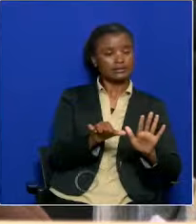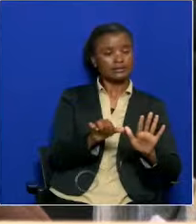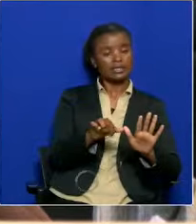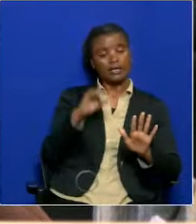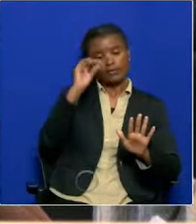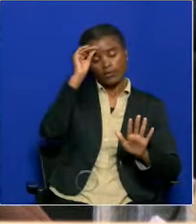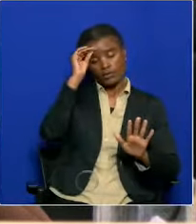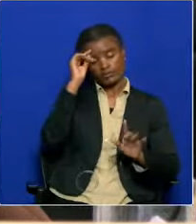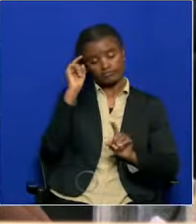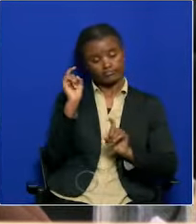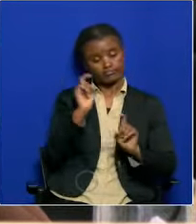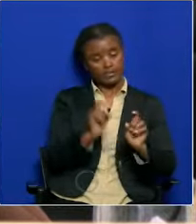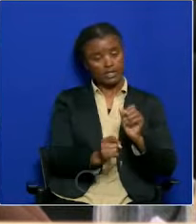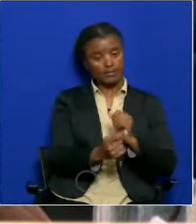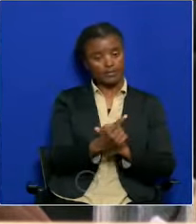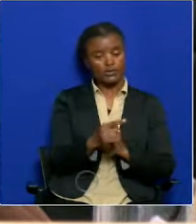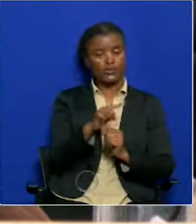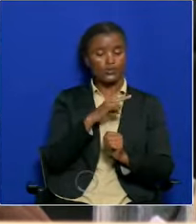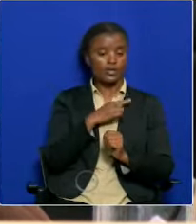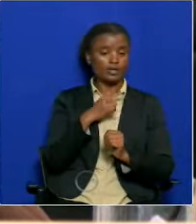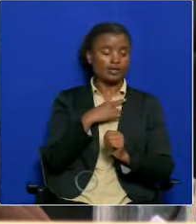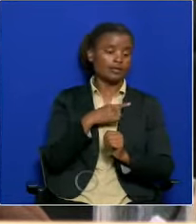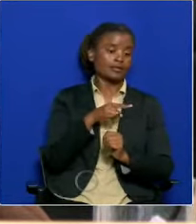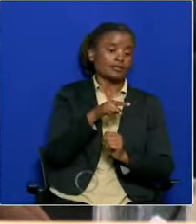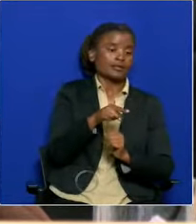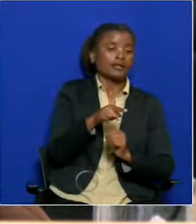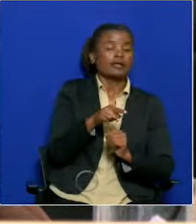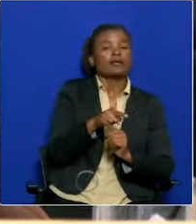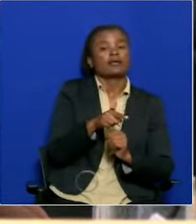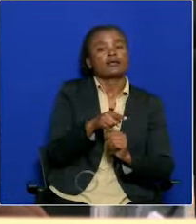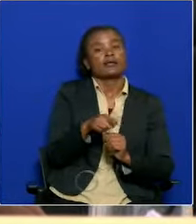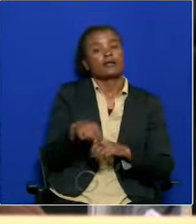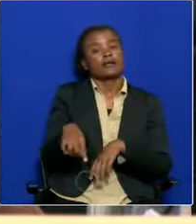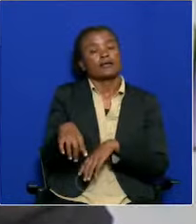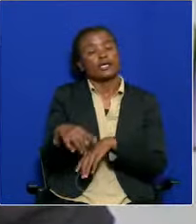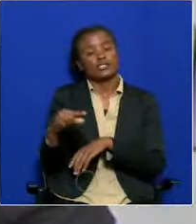6th, Mr. Matlala was visited by members of GCI Ops.